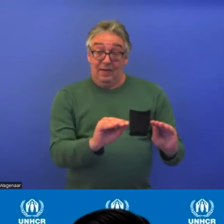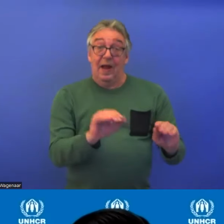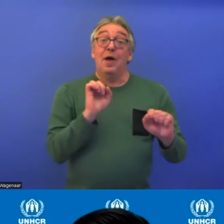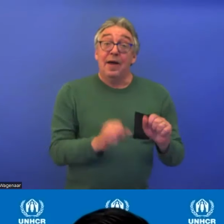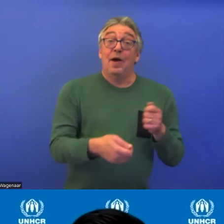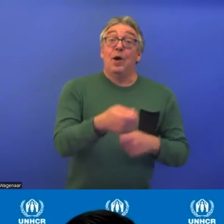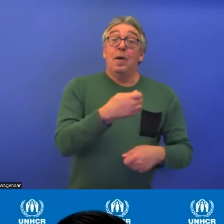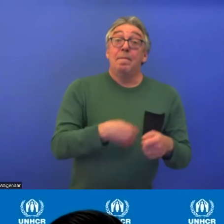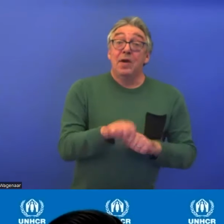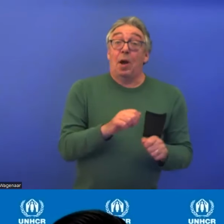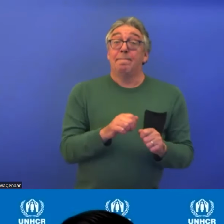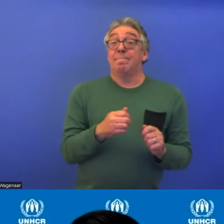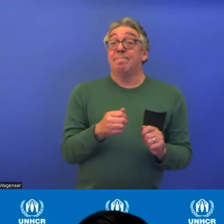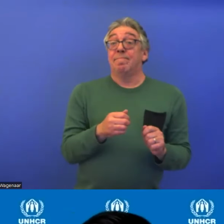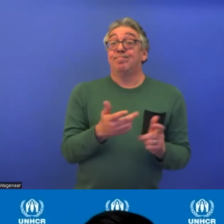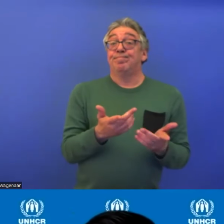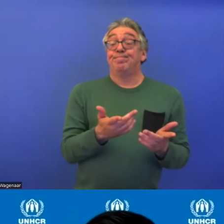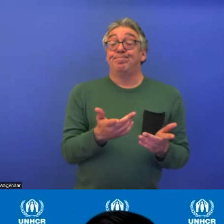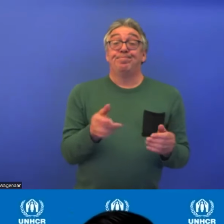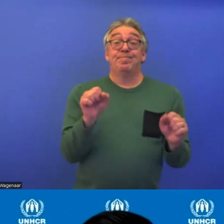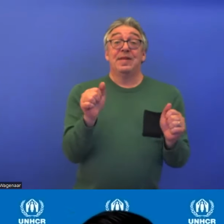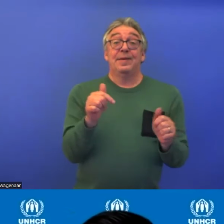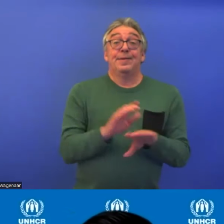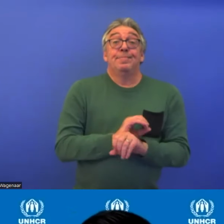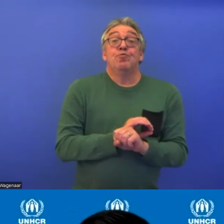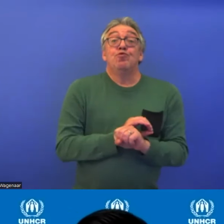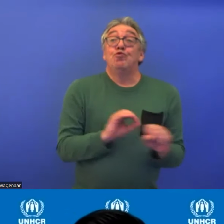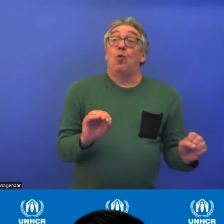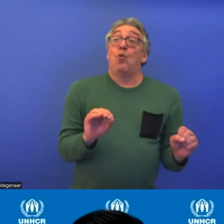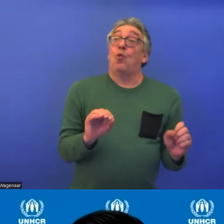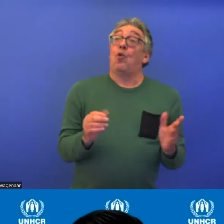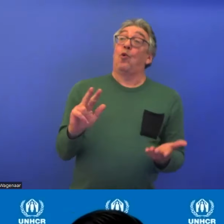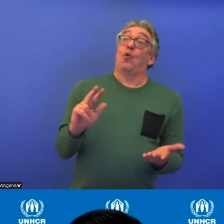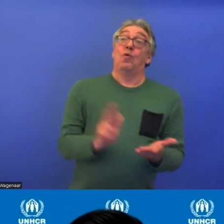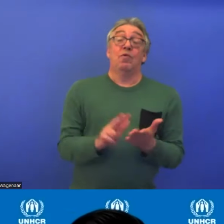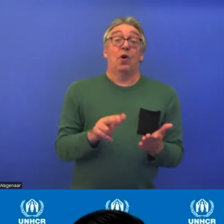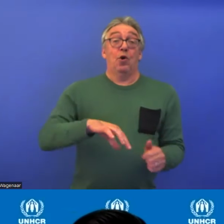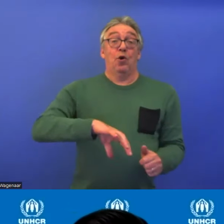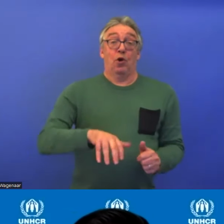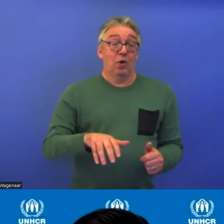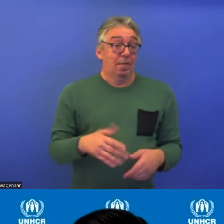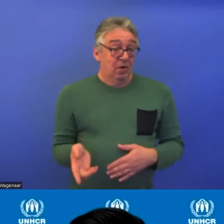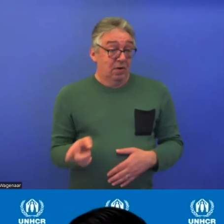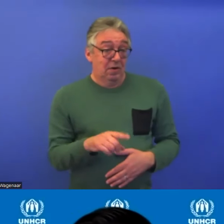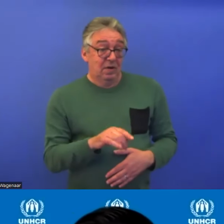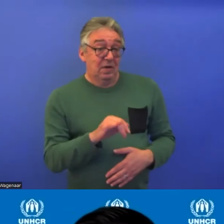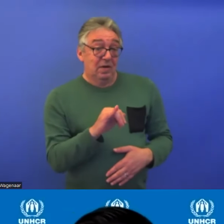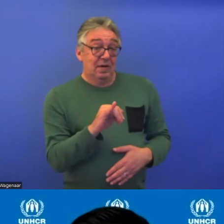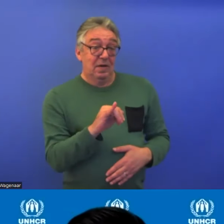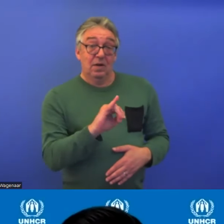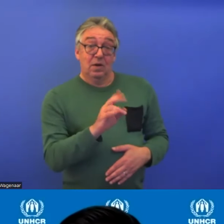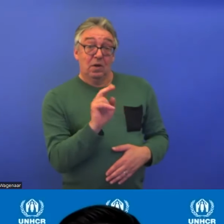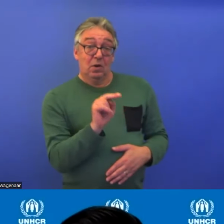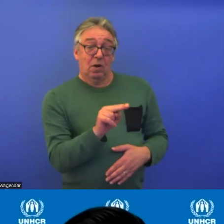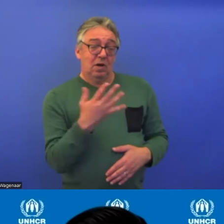simply separate from that. Thank you, Peter. And Juan Ignacio, maybe for the interest of time, going to the